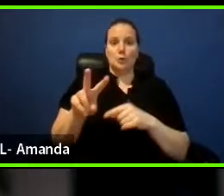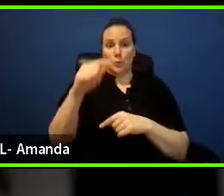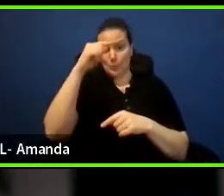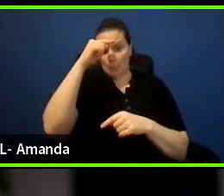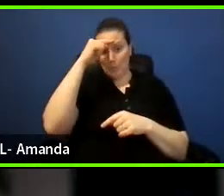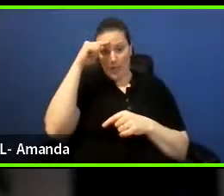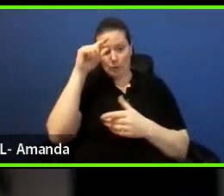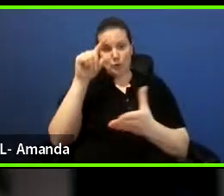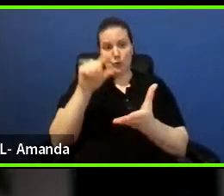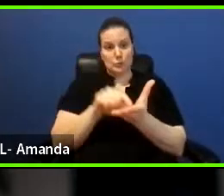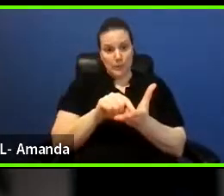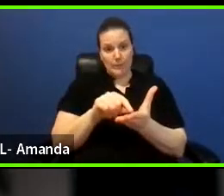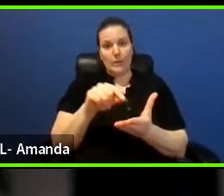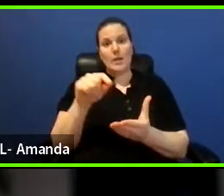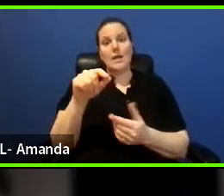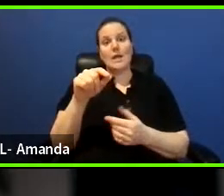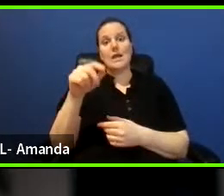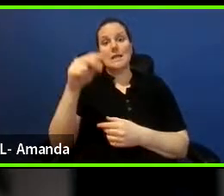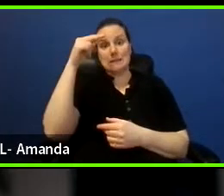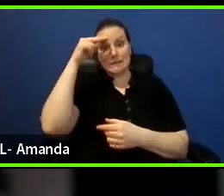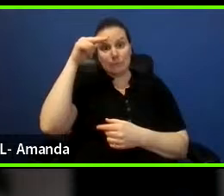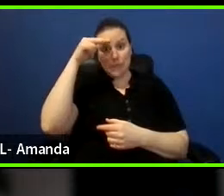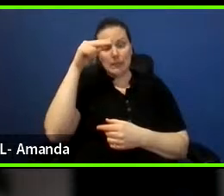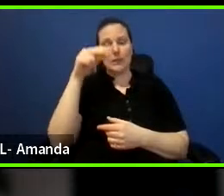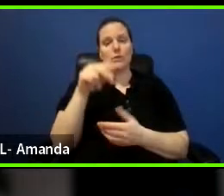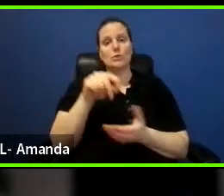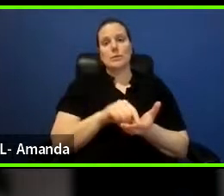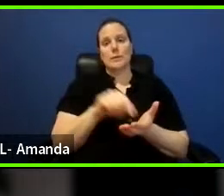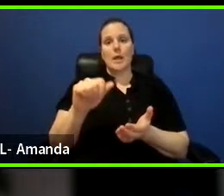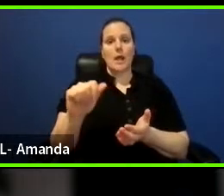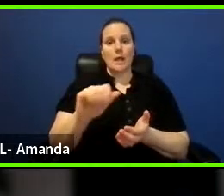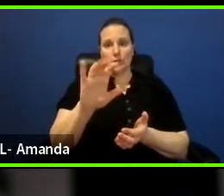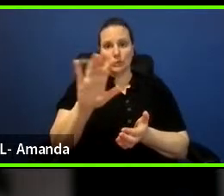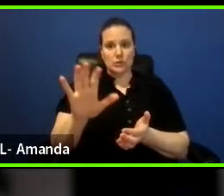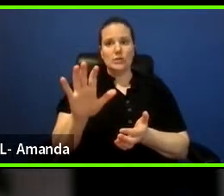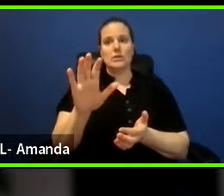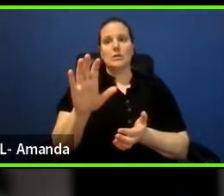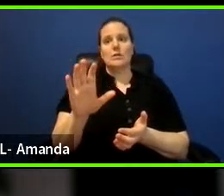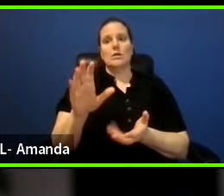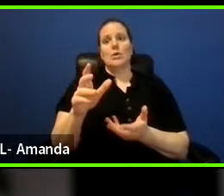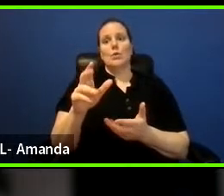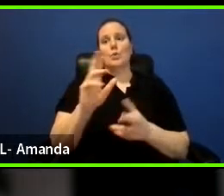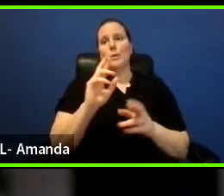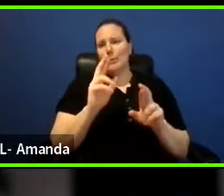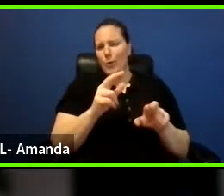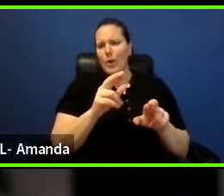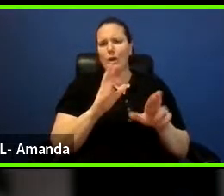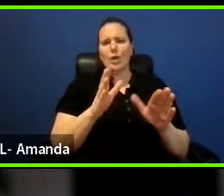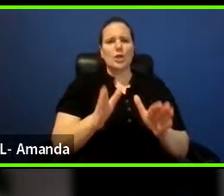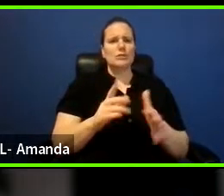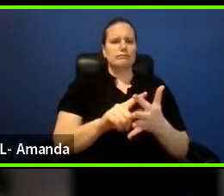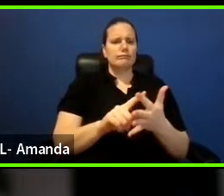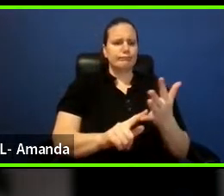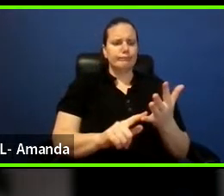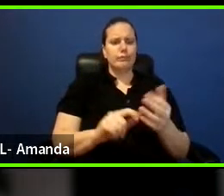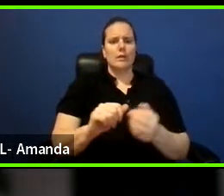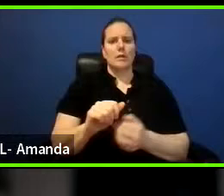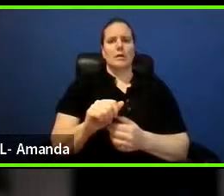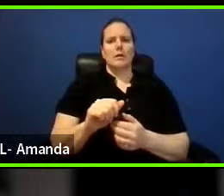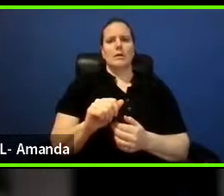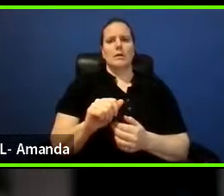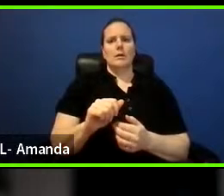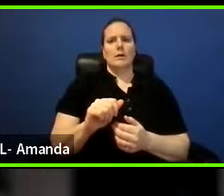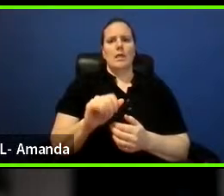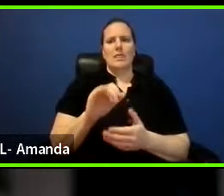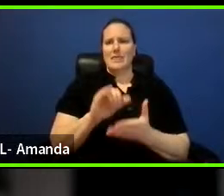Hispanic newspapers, Asian reporters, Asian newspapers, and all that's important because a lot of those communities